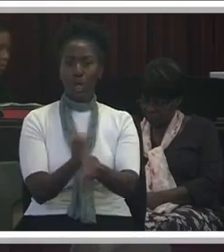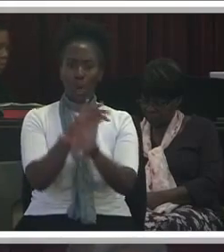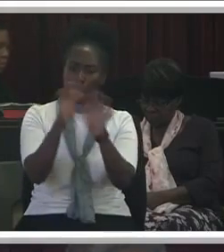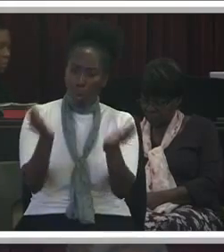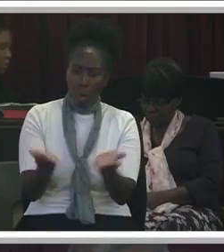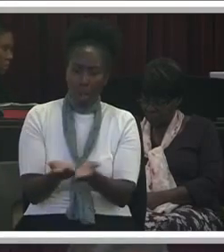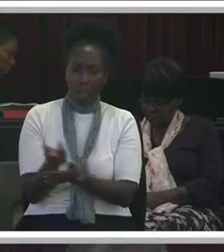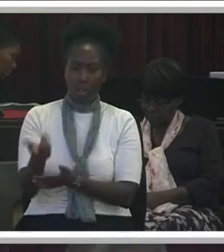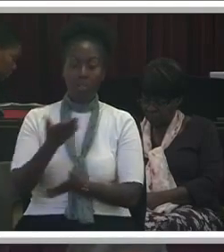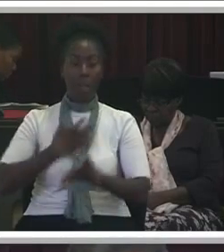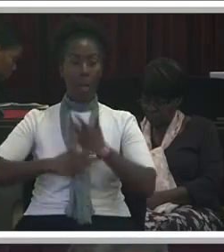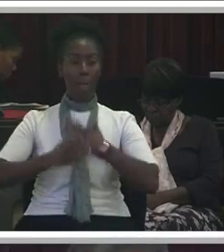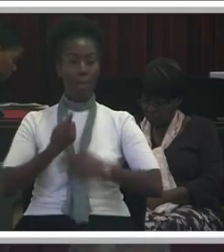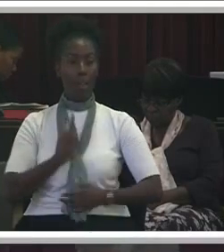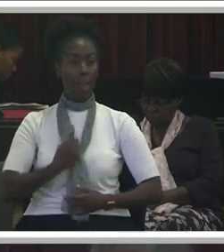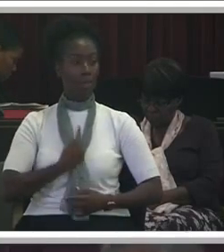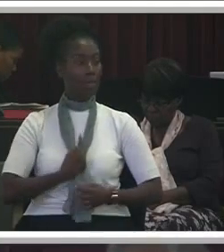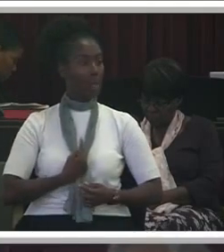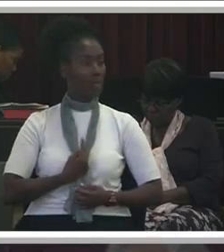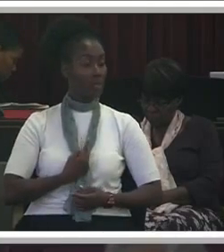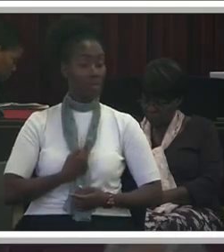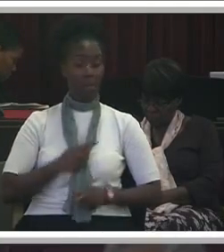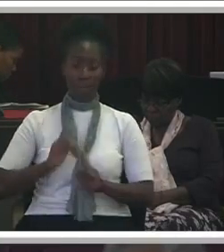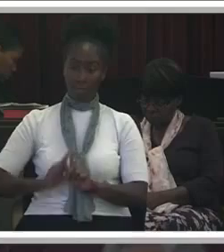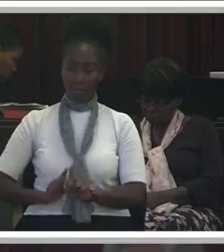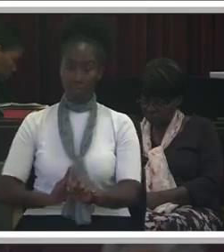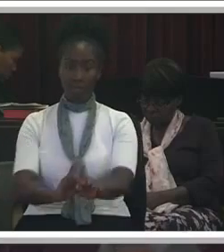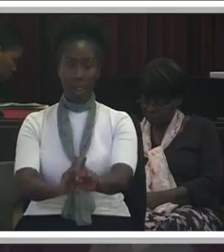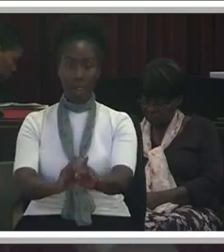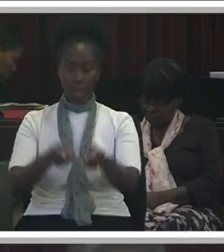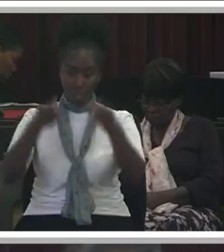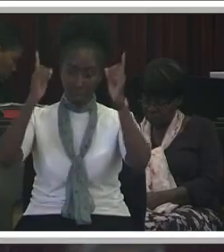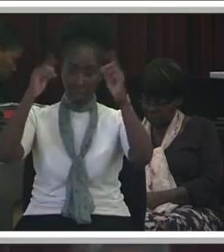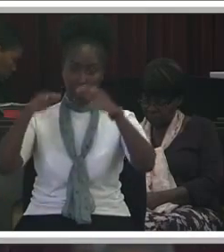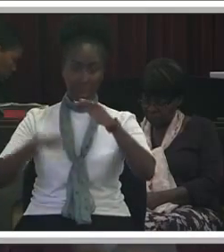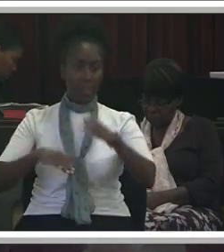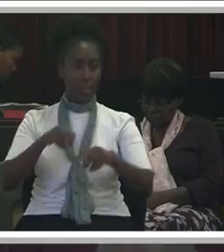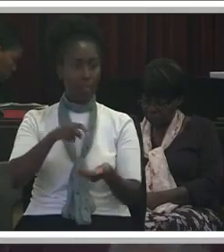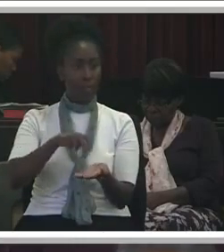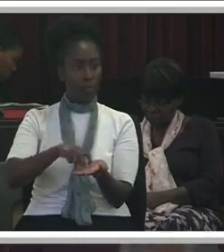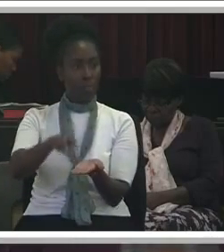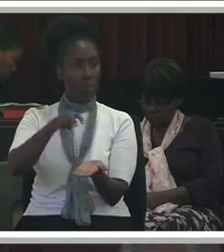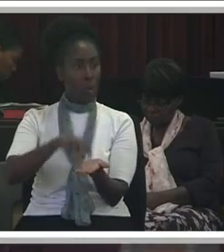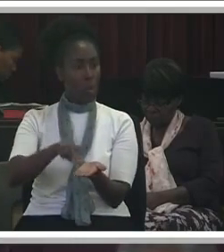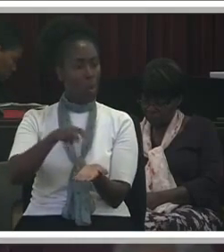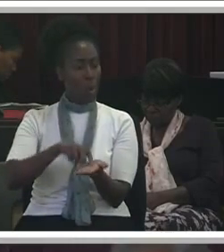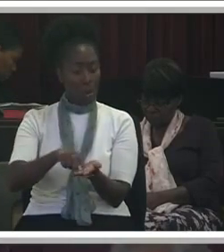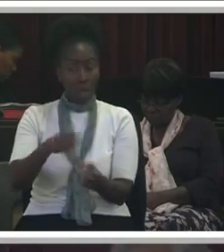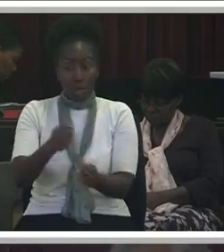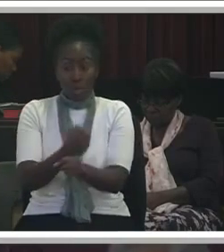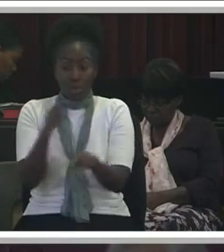are humbling ourselves and following in the master's footsteps. Doing what the master did